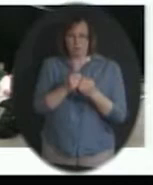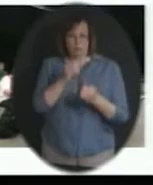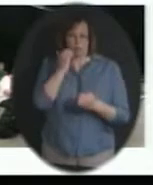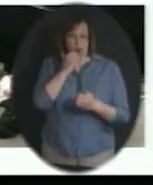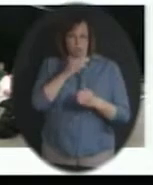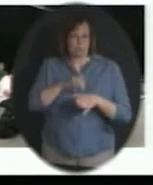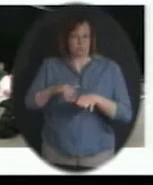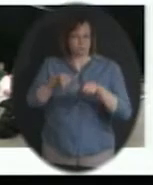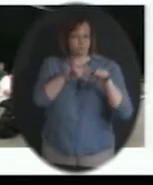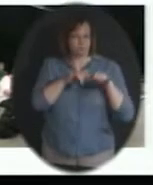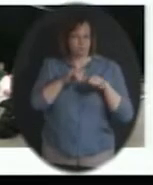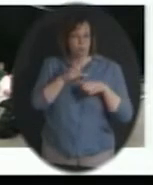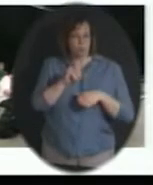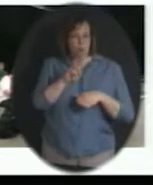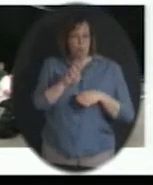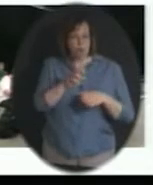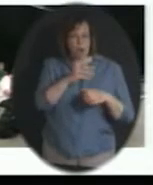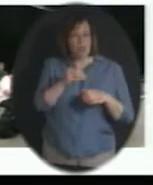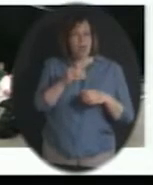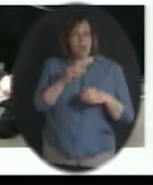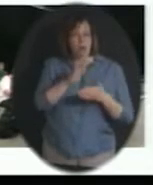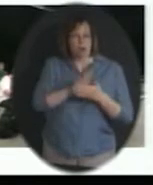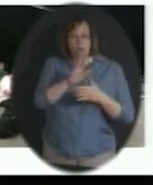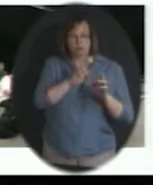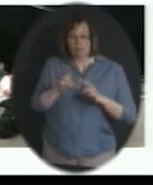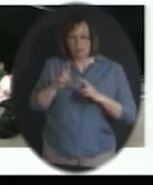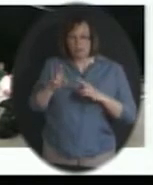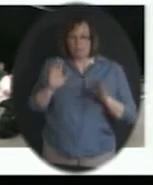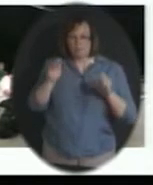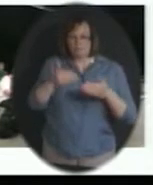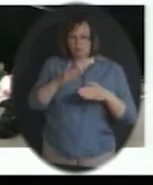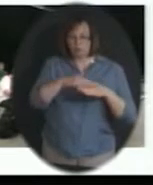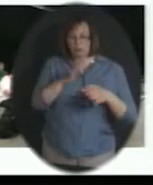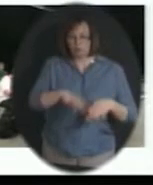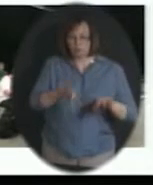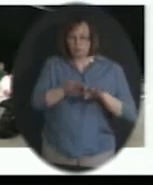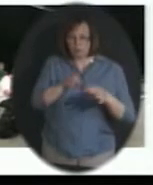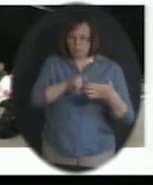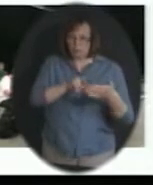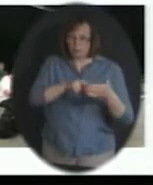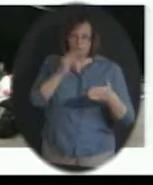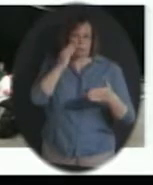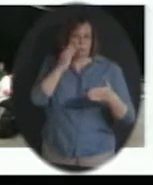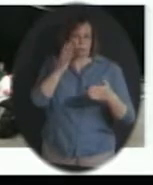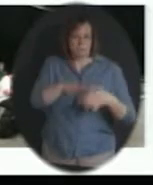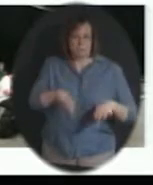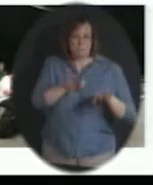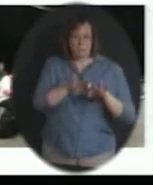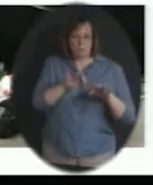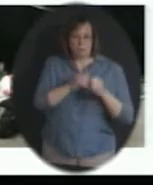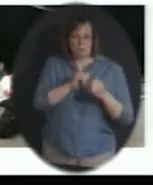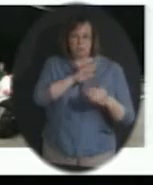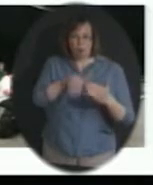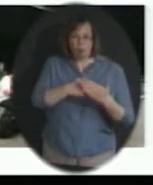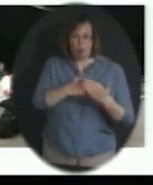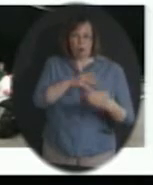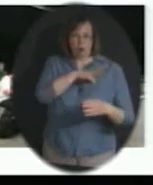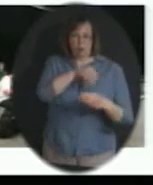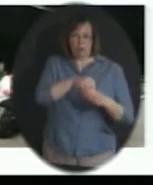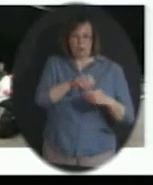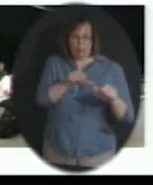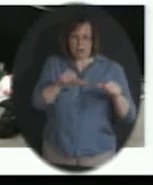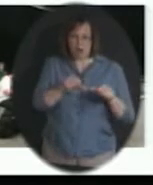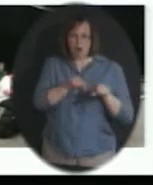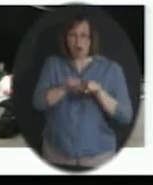Core and College and Career Ready. Strong focus on critical reading, which we know is important across all content areas.